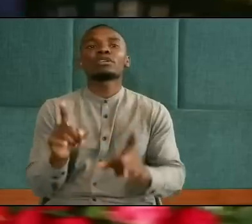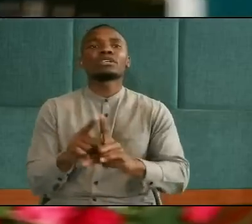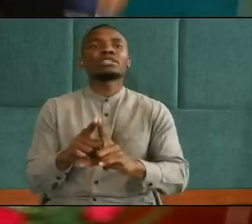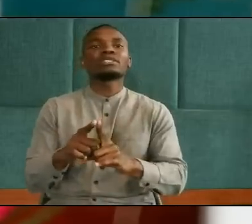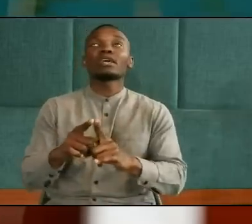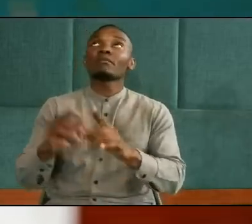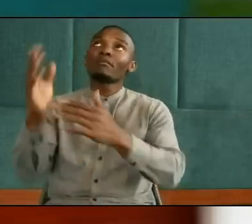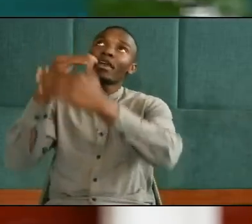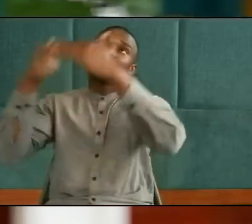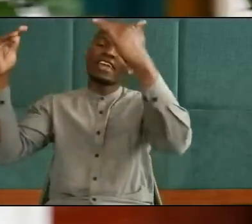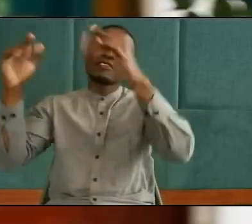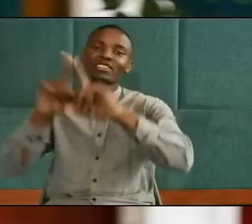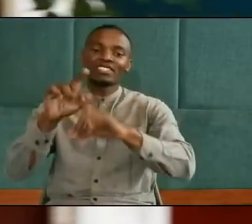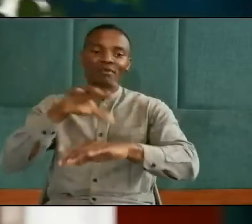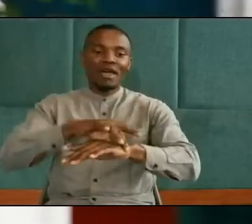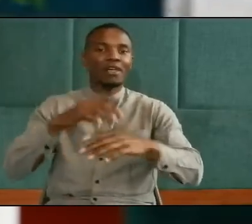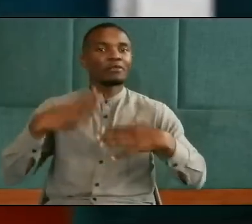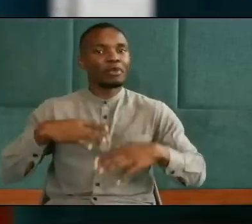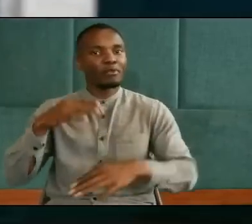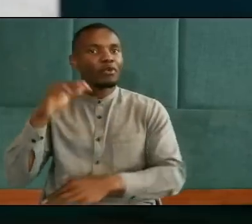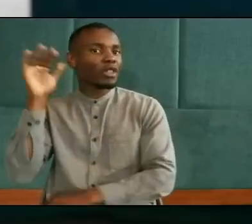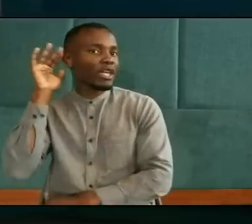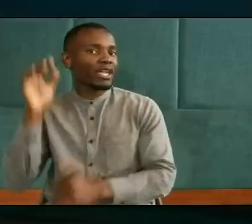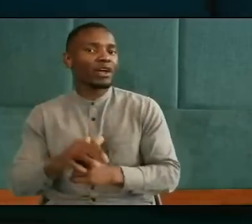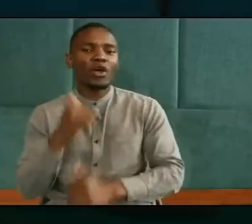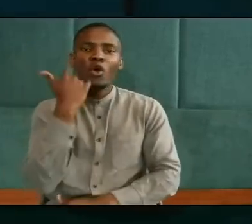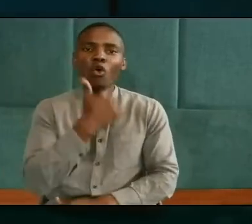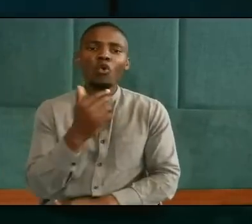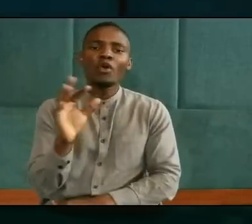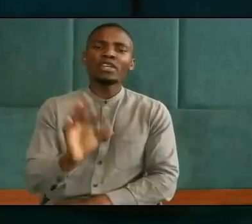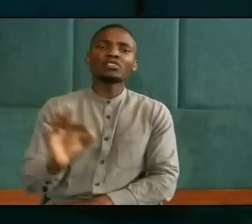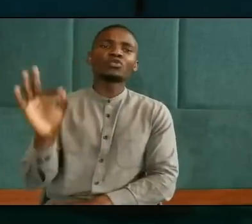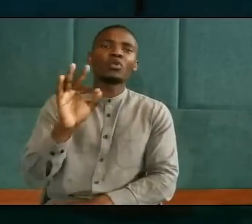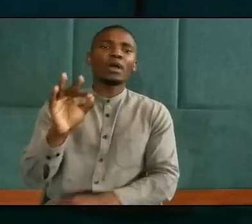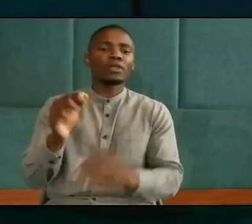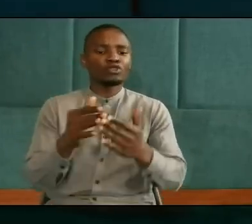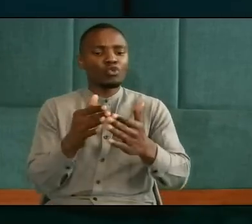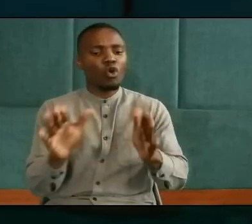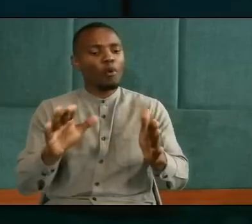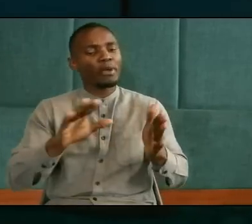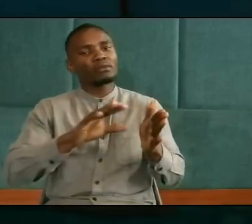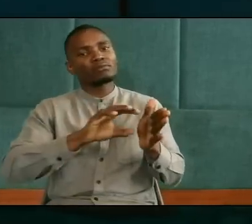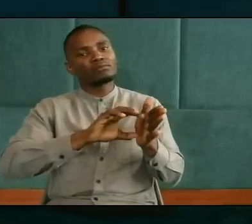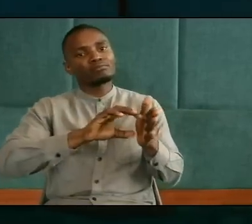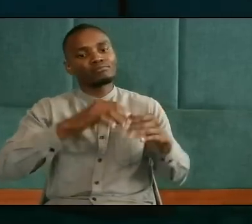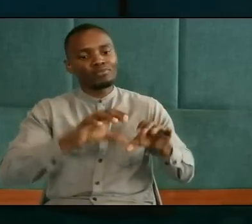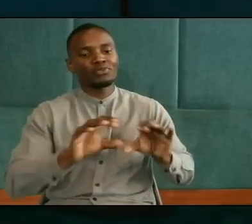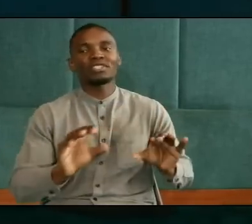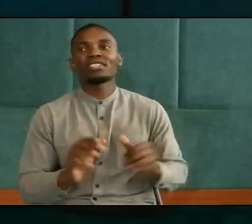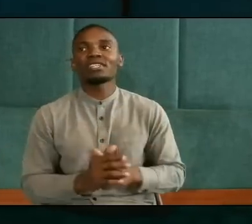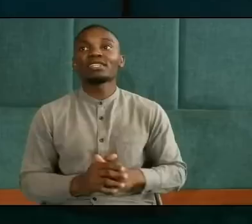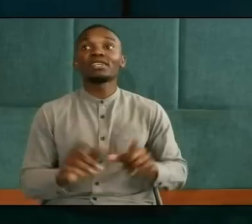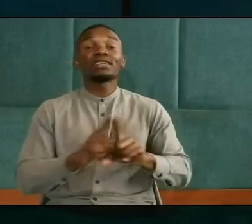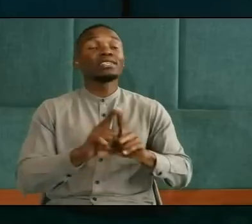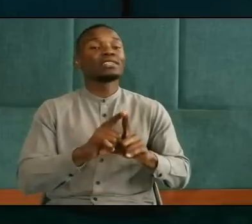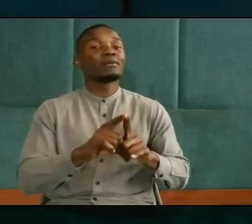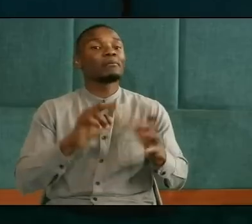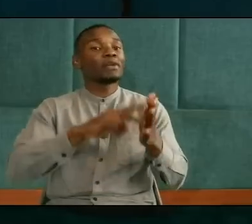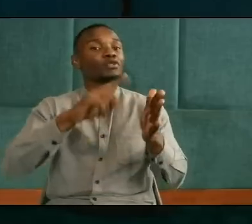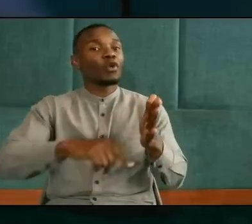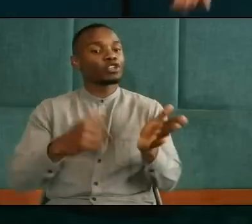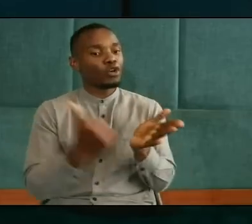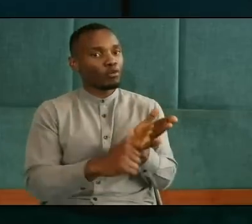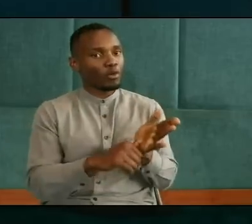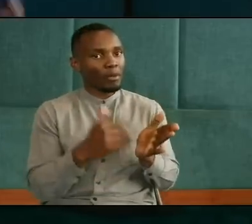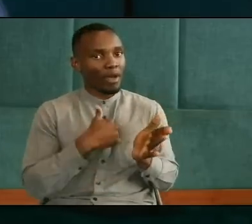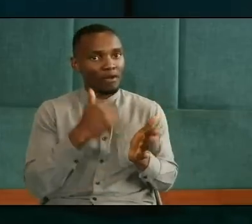in heaven and earth, so loud. Who is worthy to open the seal? And verse 3. So obviously, there's a problem